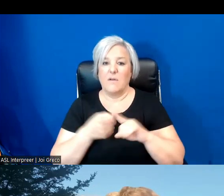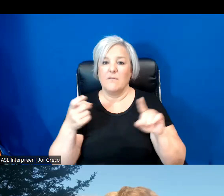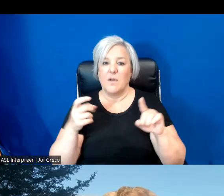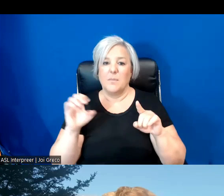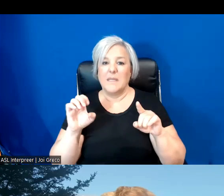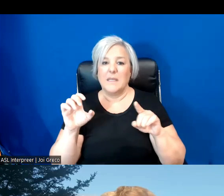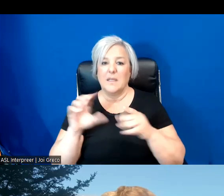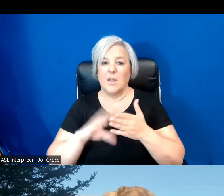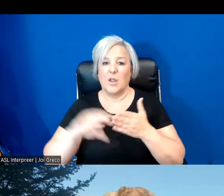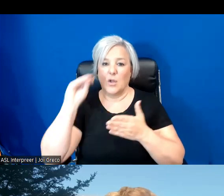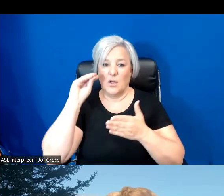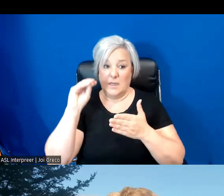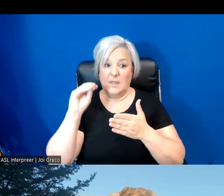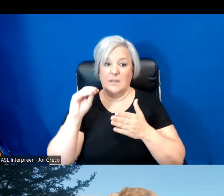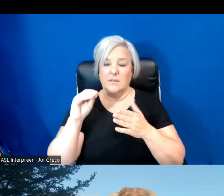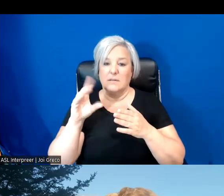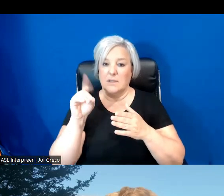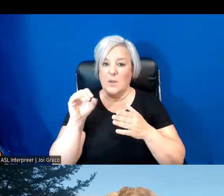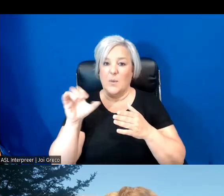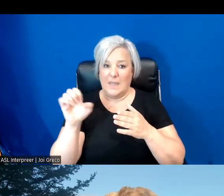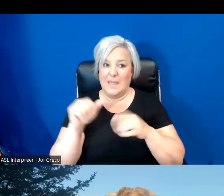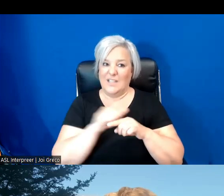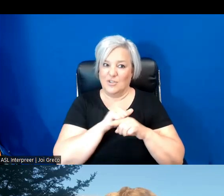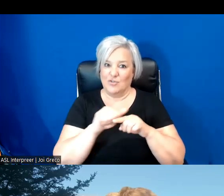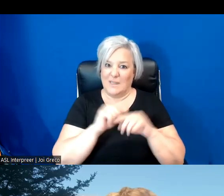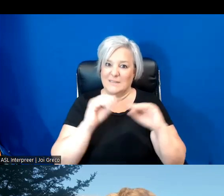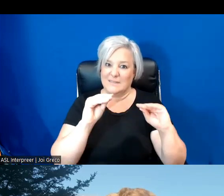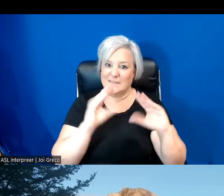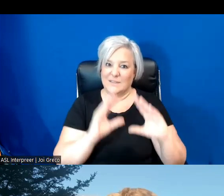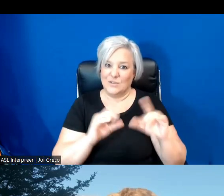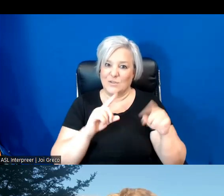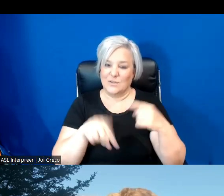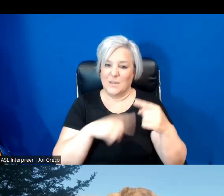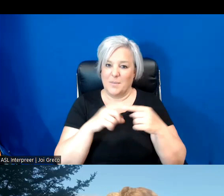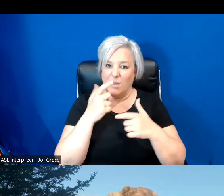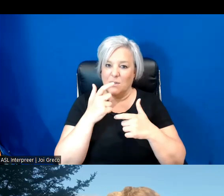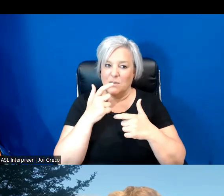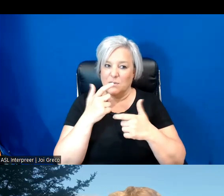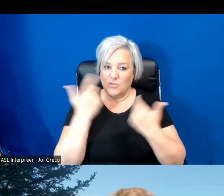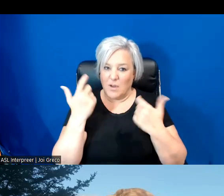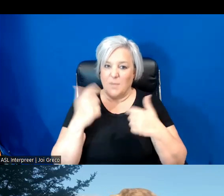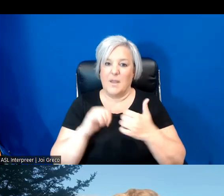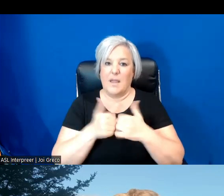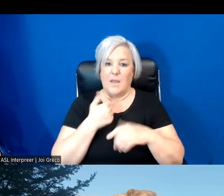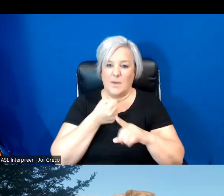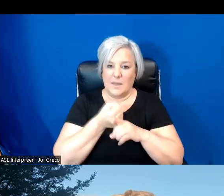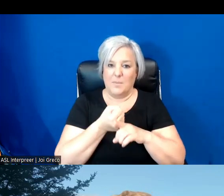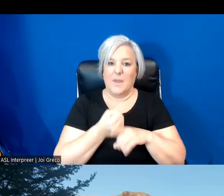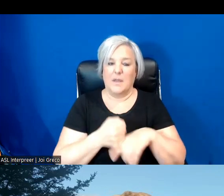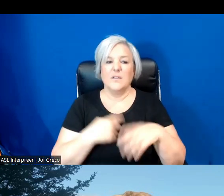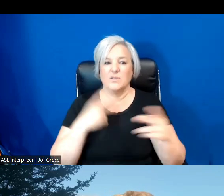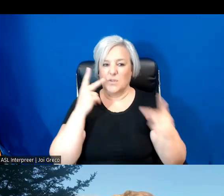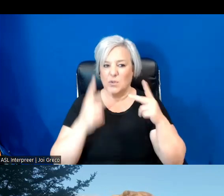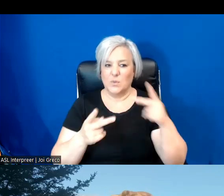e-learning system at the Department of Ed that train teachers about trauma and how it impacts. So you'll see